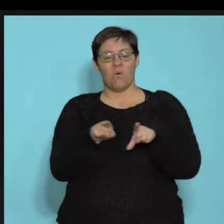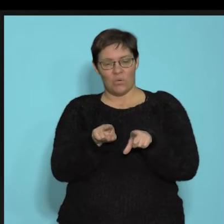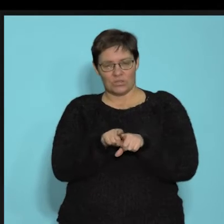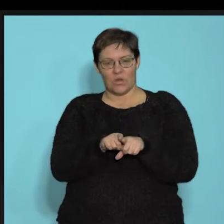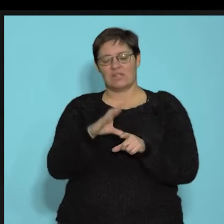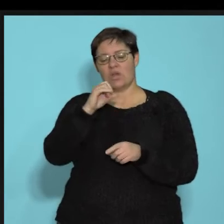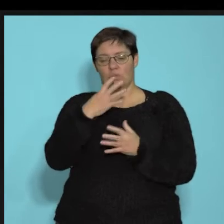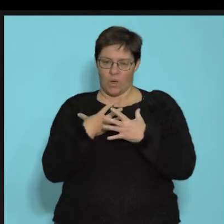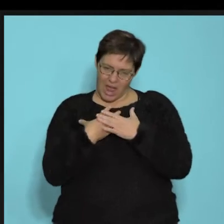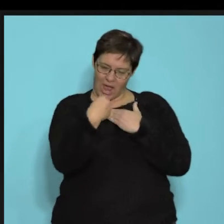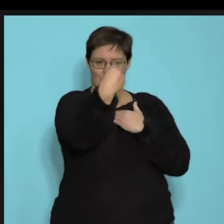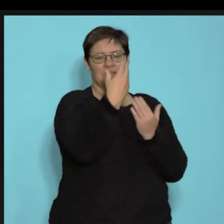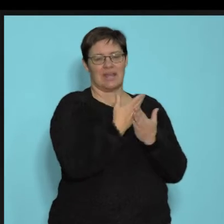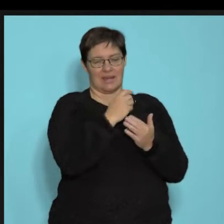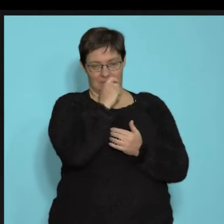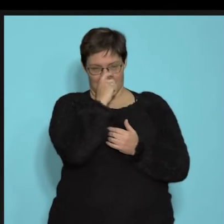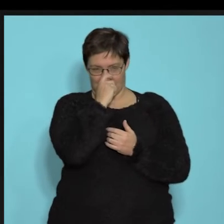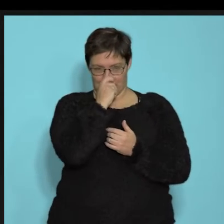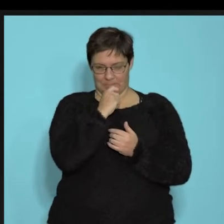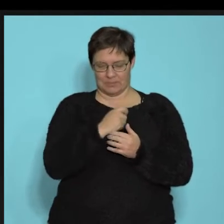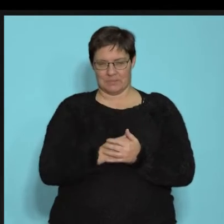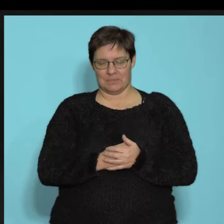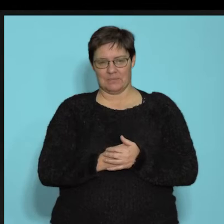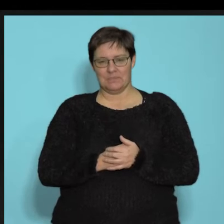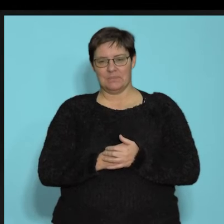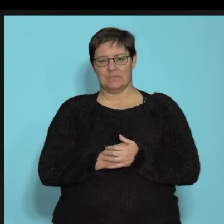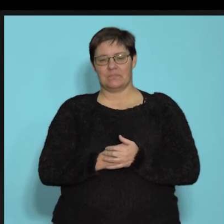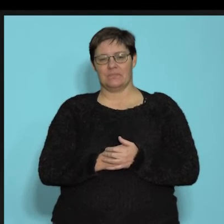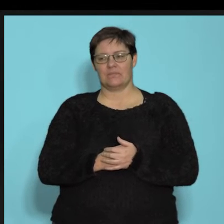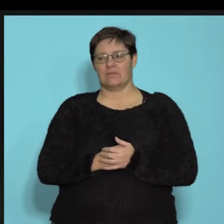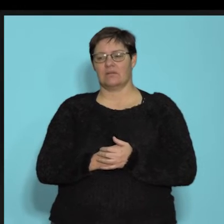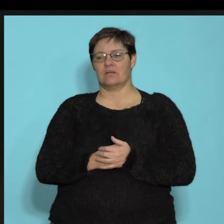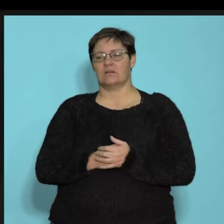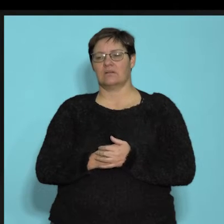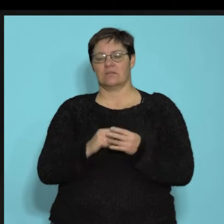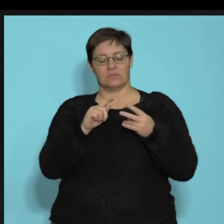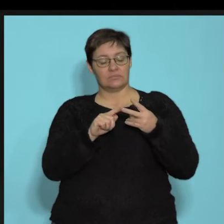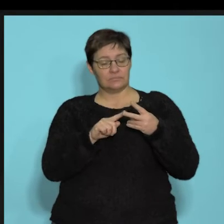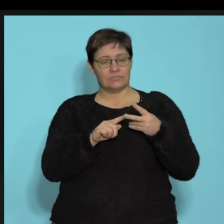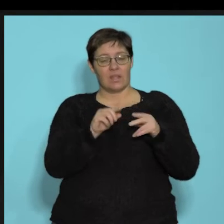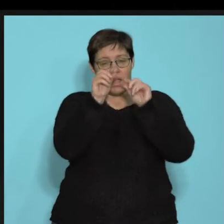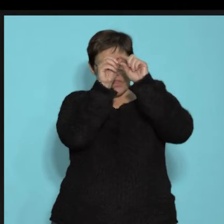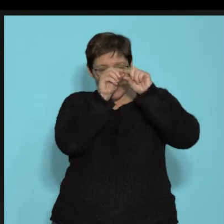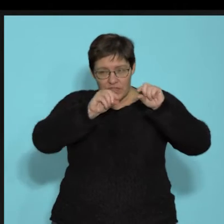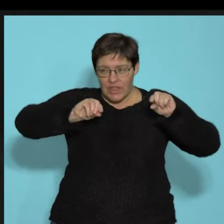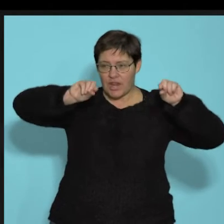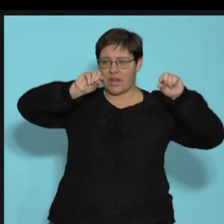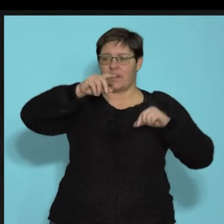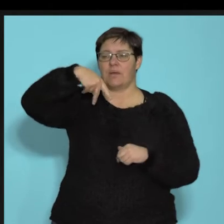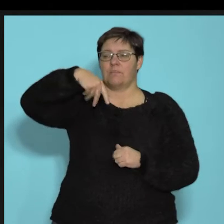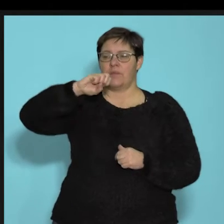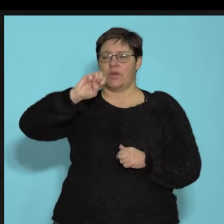can also get more carbon dioxide out. The thin and permeable,